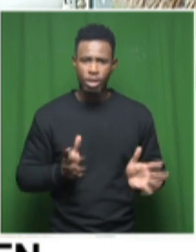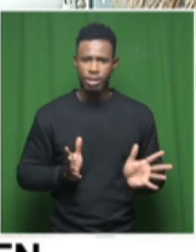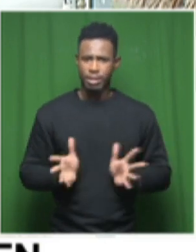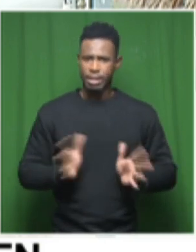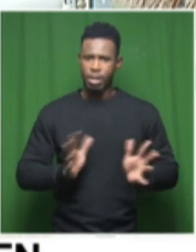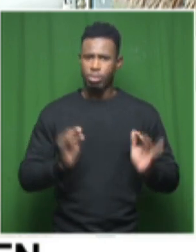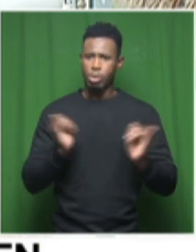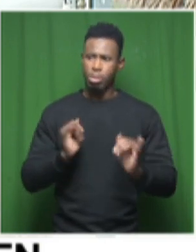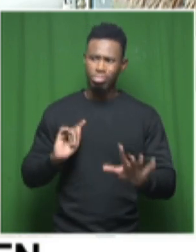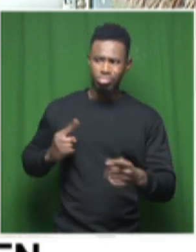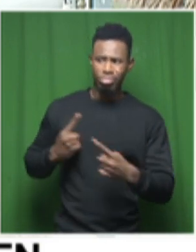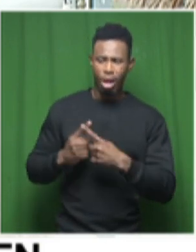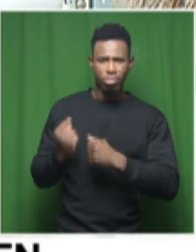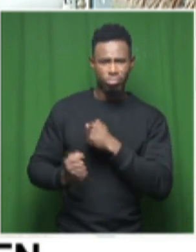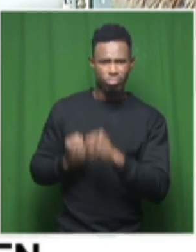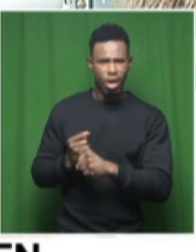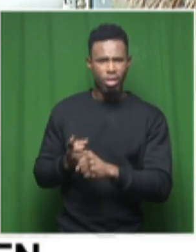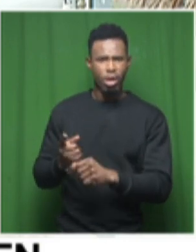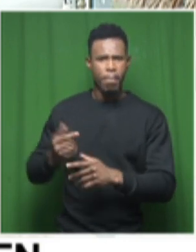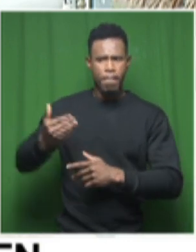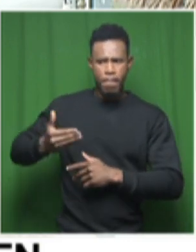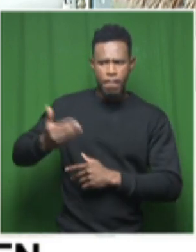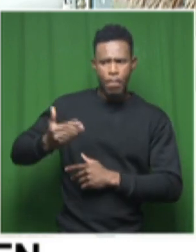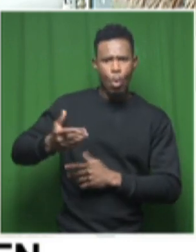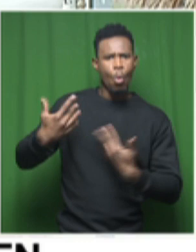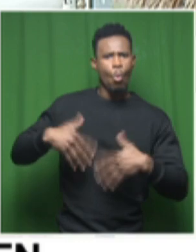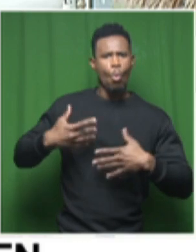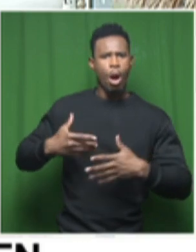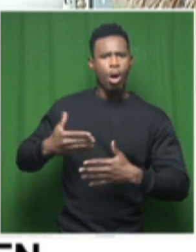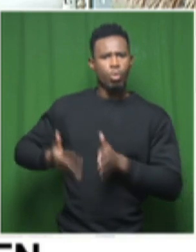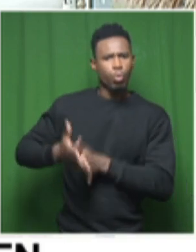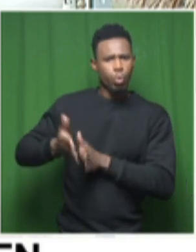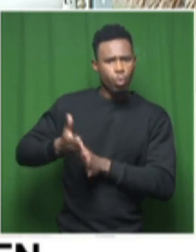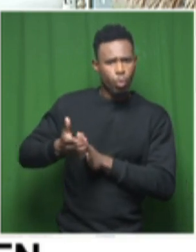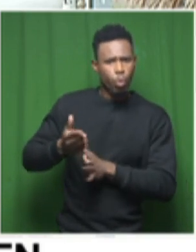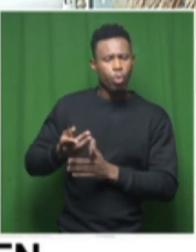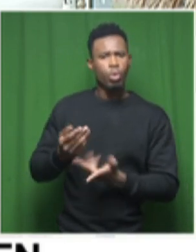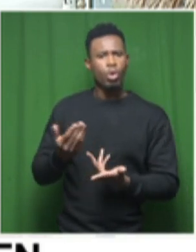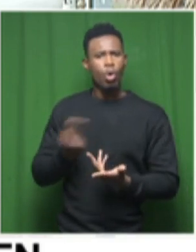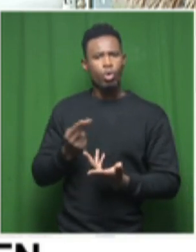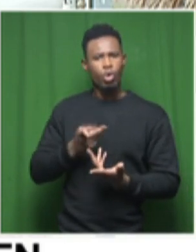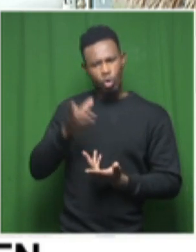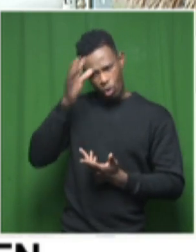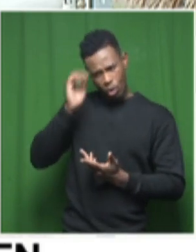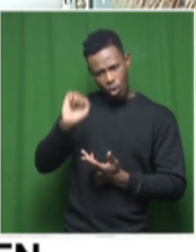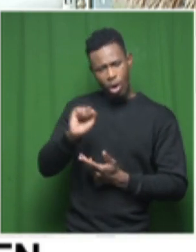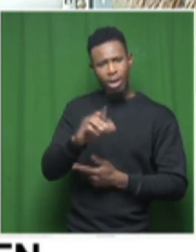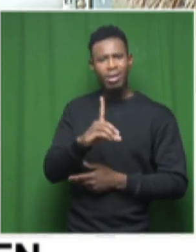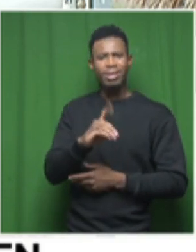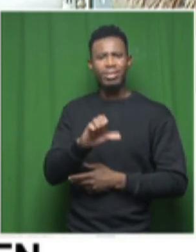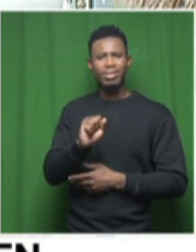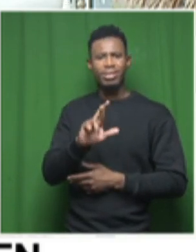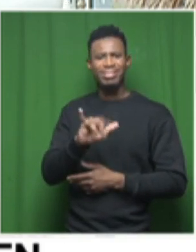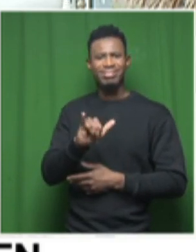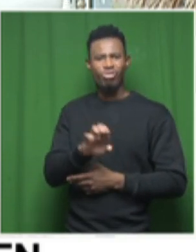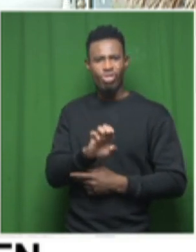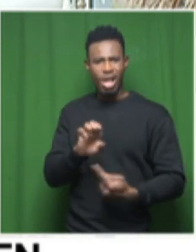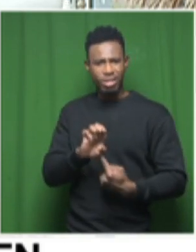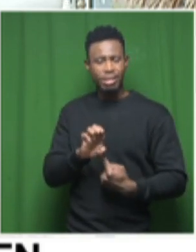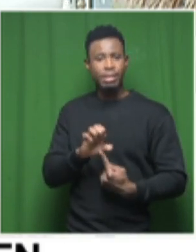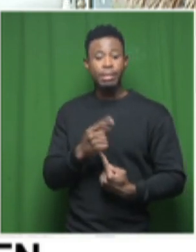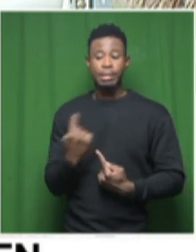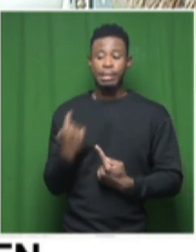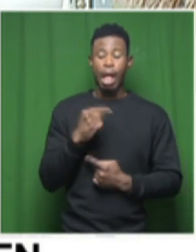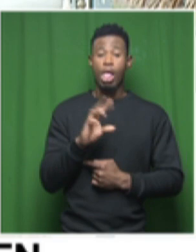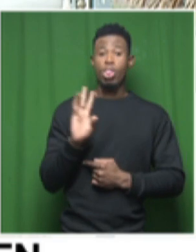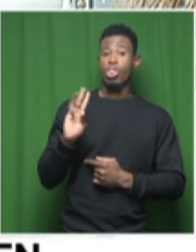that they've been playing over the years, the consistency within the team, the consistency under the guidance of Desiree Ellis, who on Thursday was voted